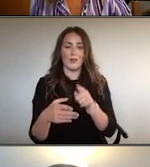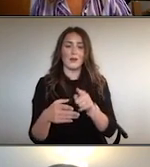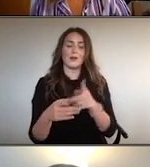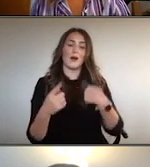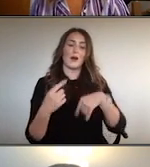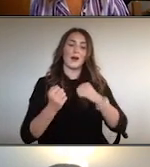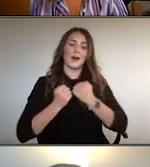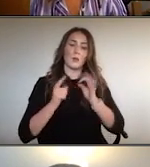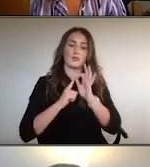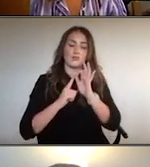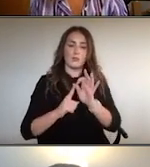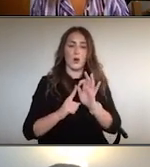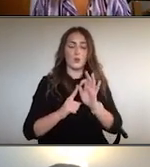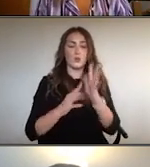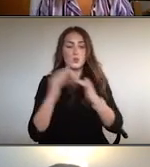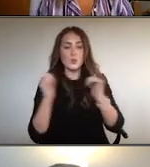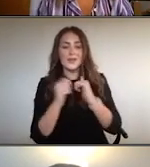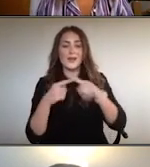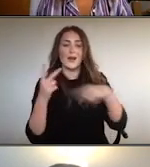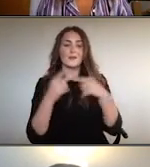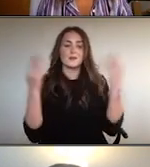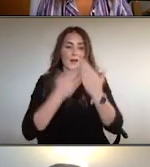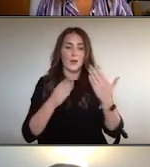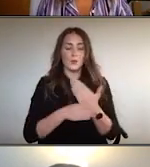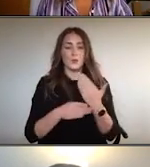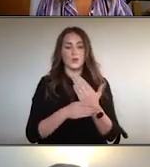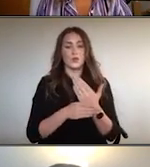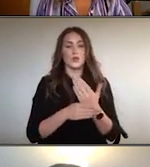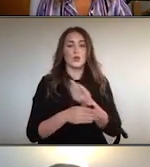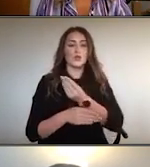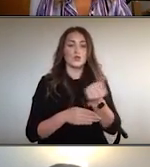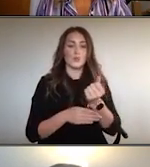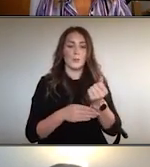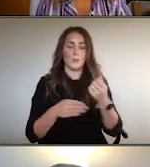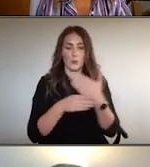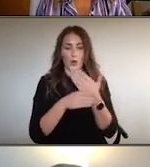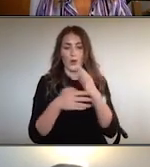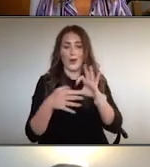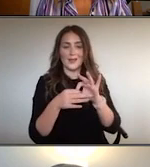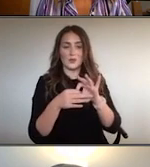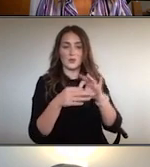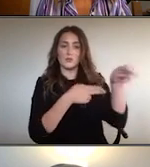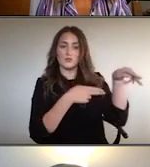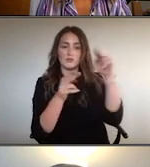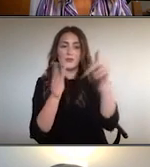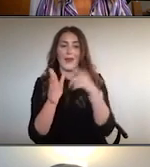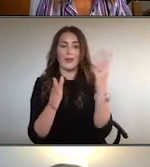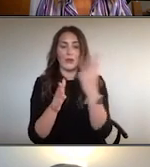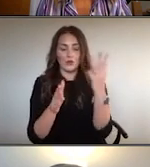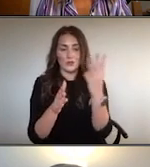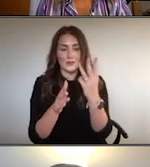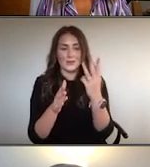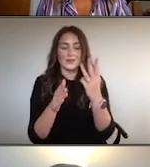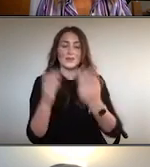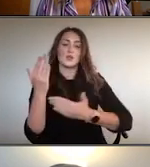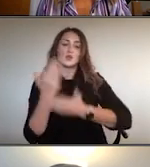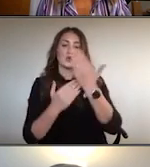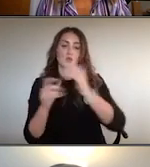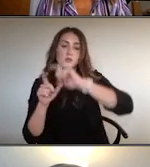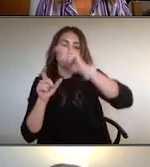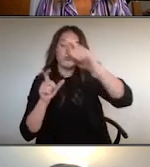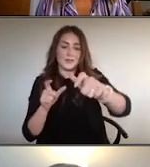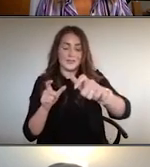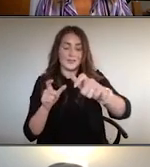overnight workings include some work at the A13 tie-ins, new bridges over the lower Thames